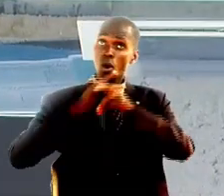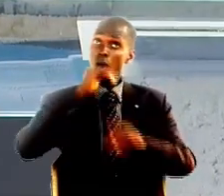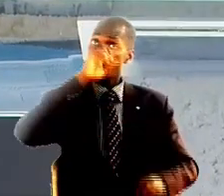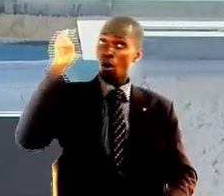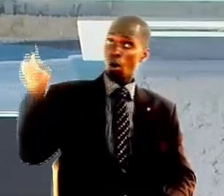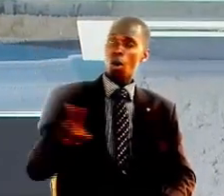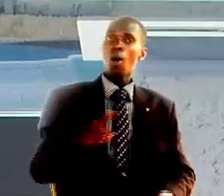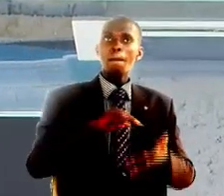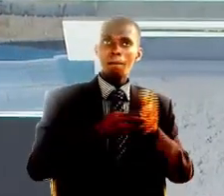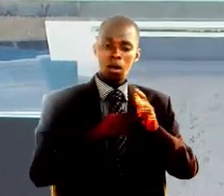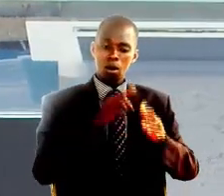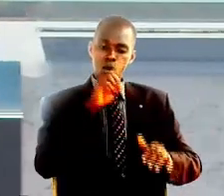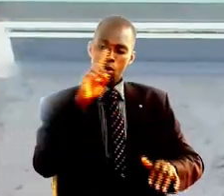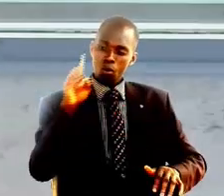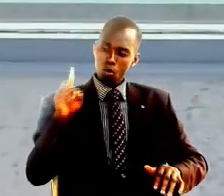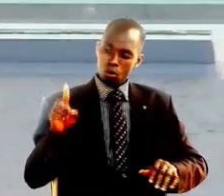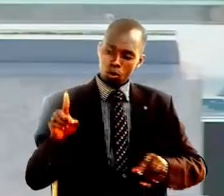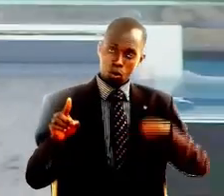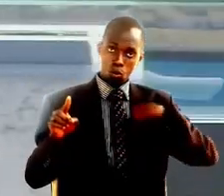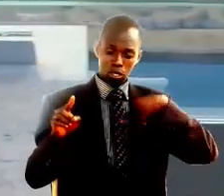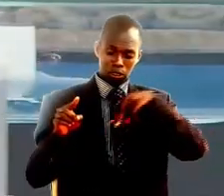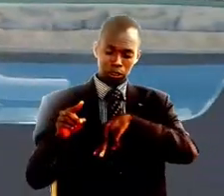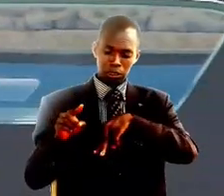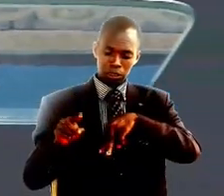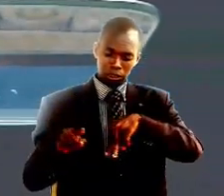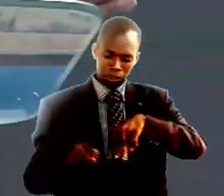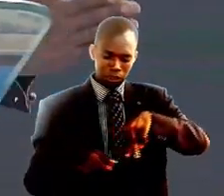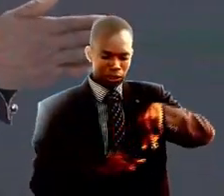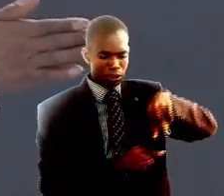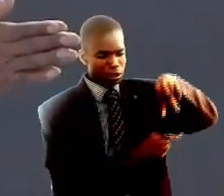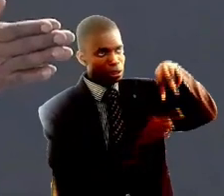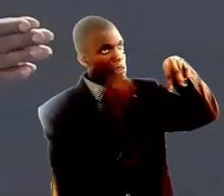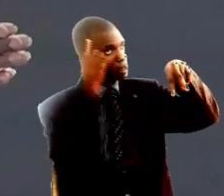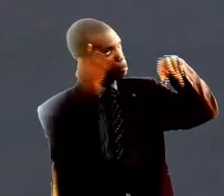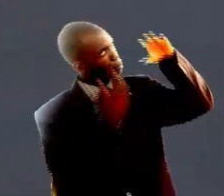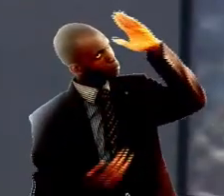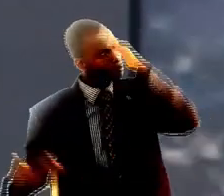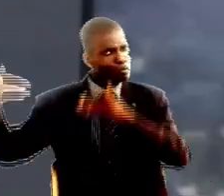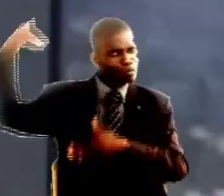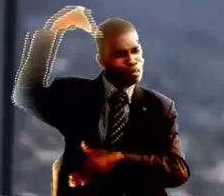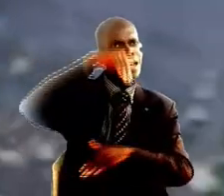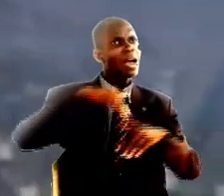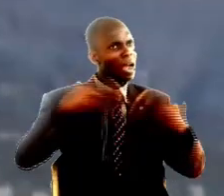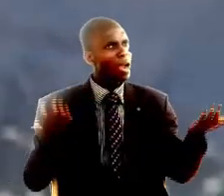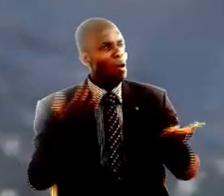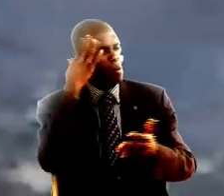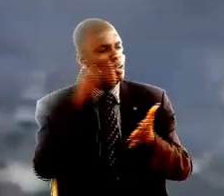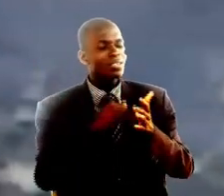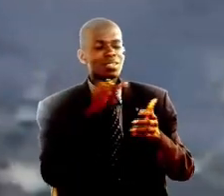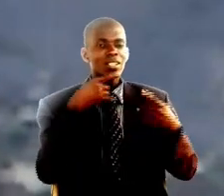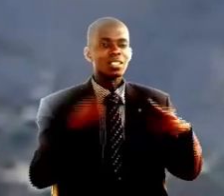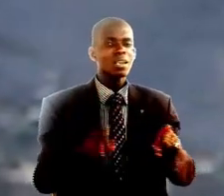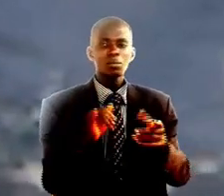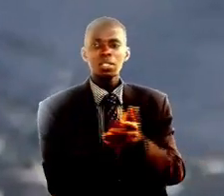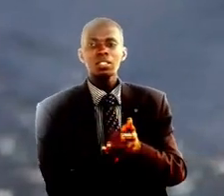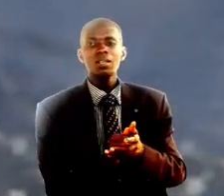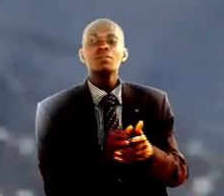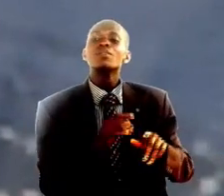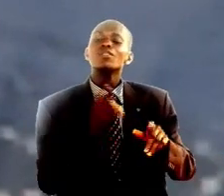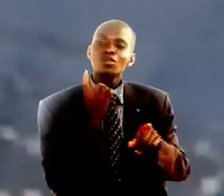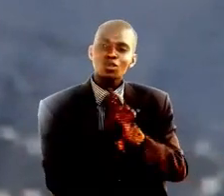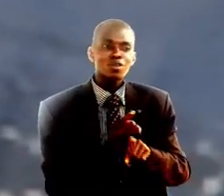drop off the chair. But he maintained, I'm navigating, and I will not negate. Navigate in